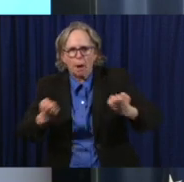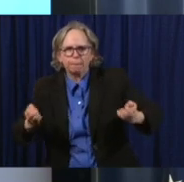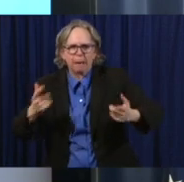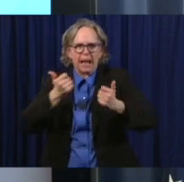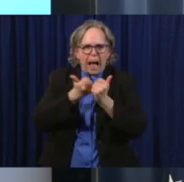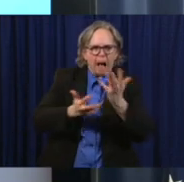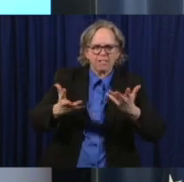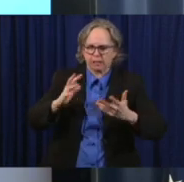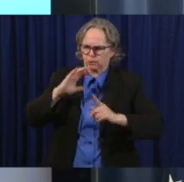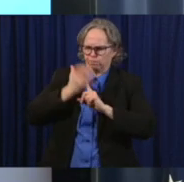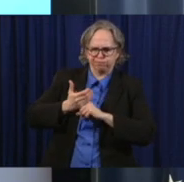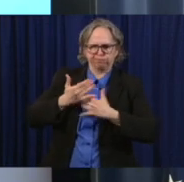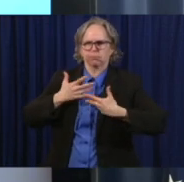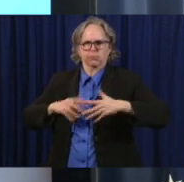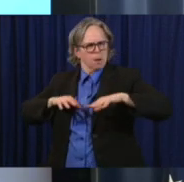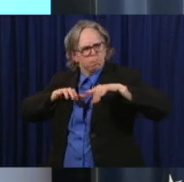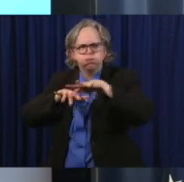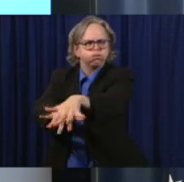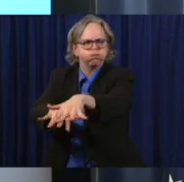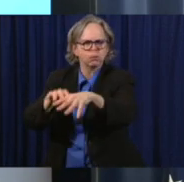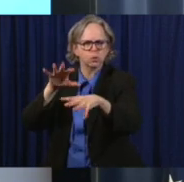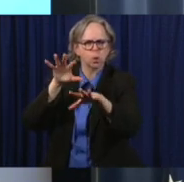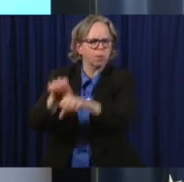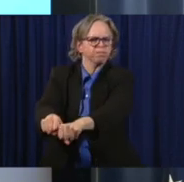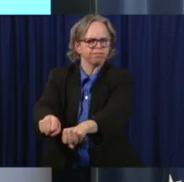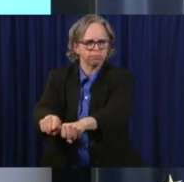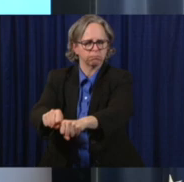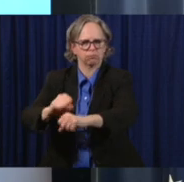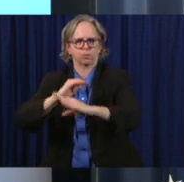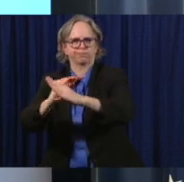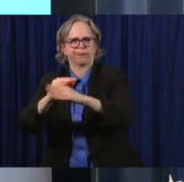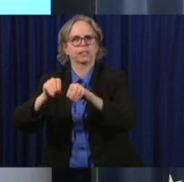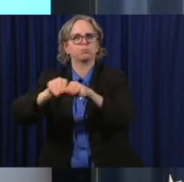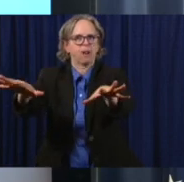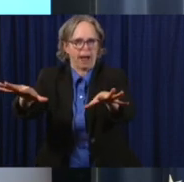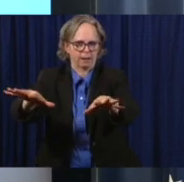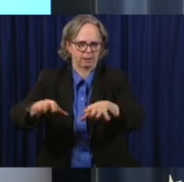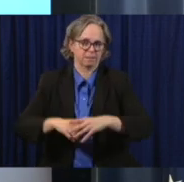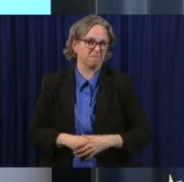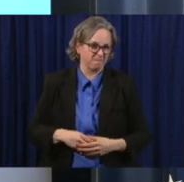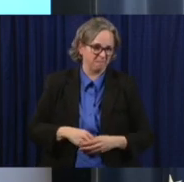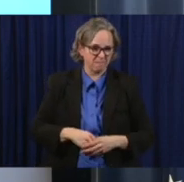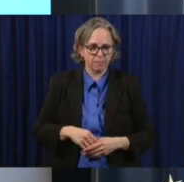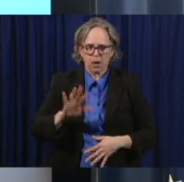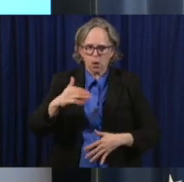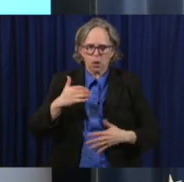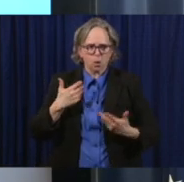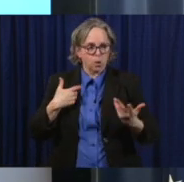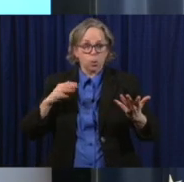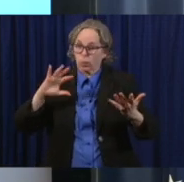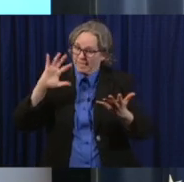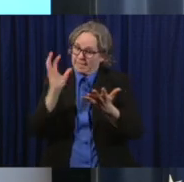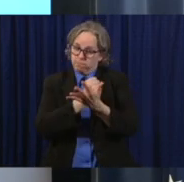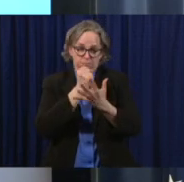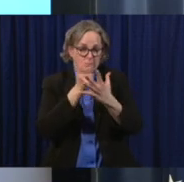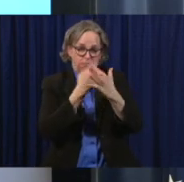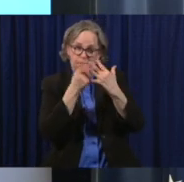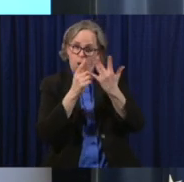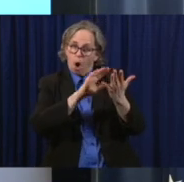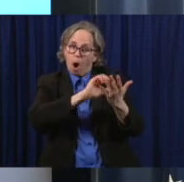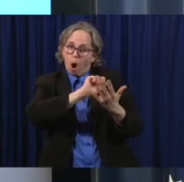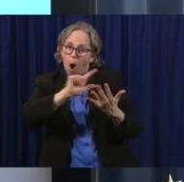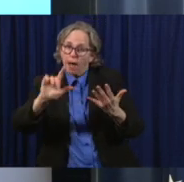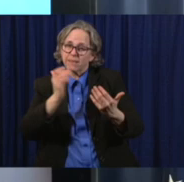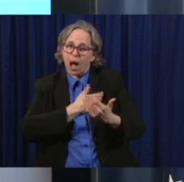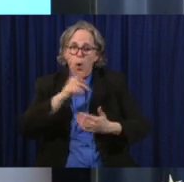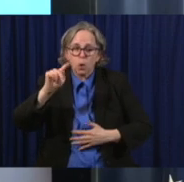as to take into account the other kinds of tools in our toolkit, like additional protective equipment and